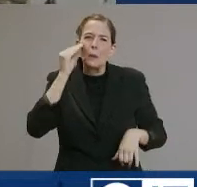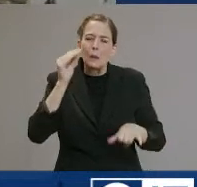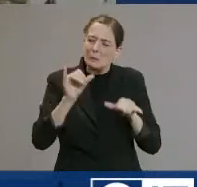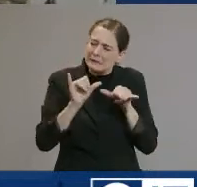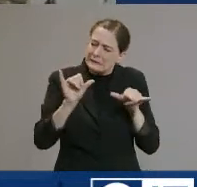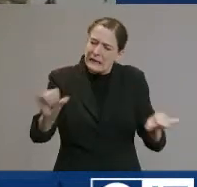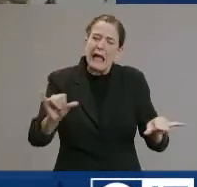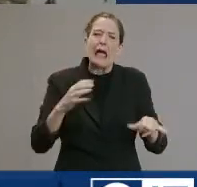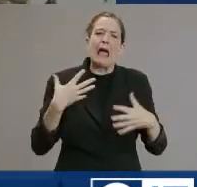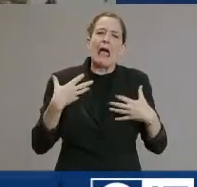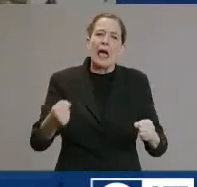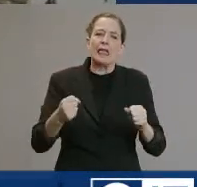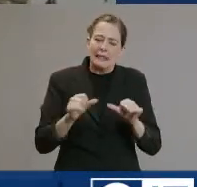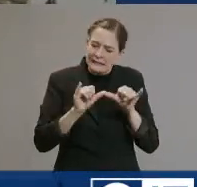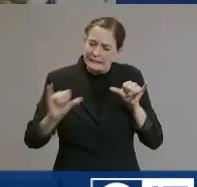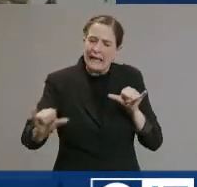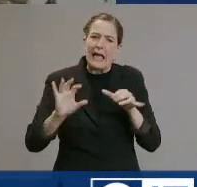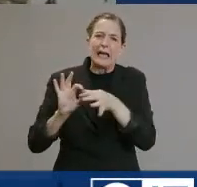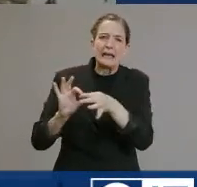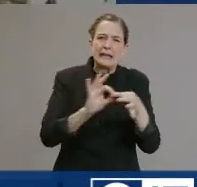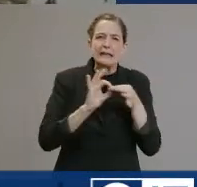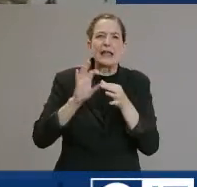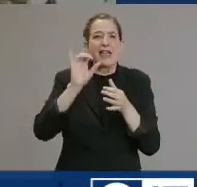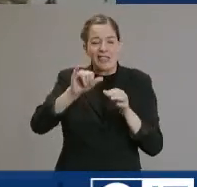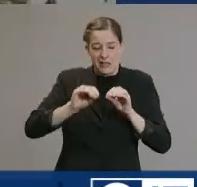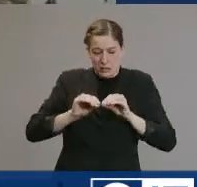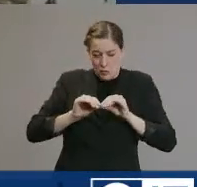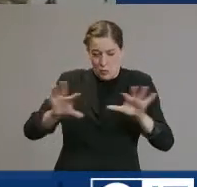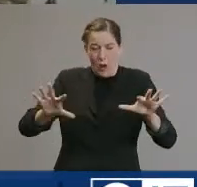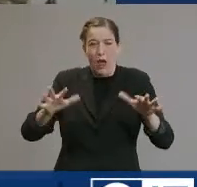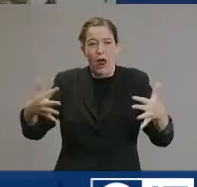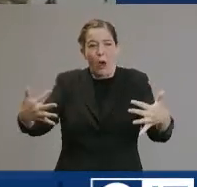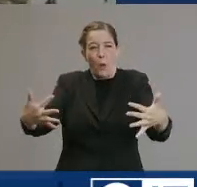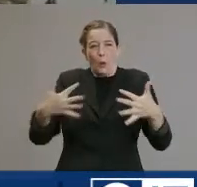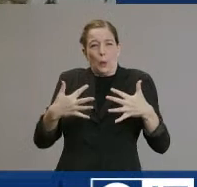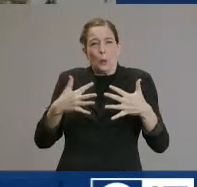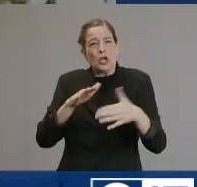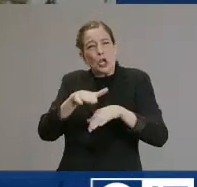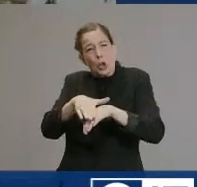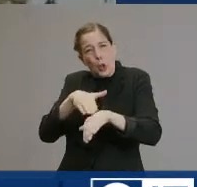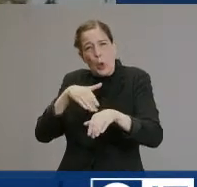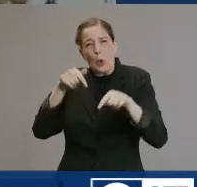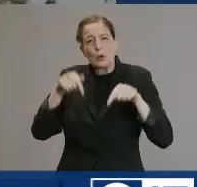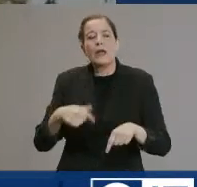all patients in Arizona without crisis care.